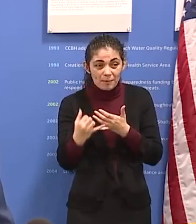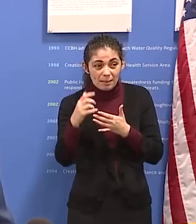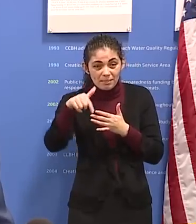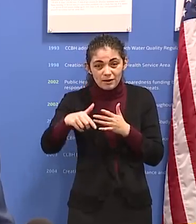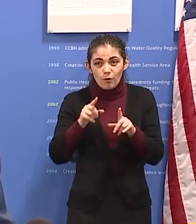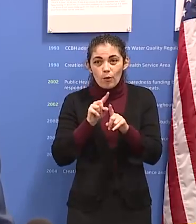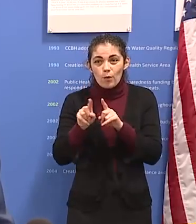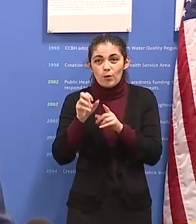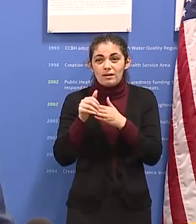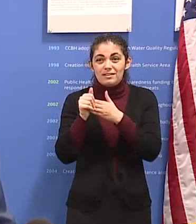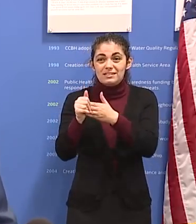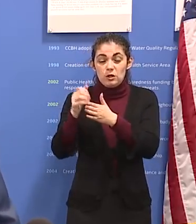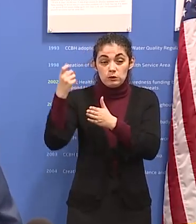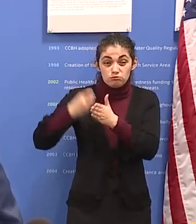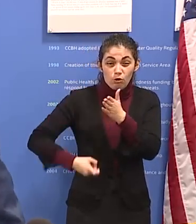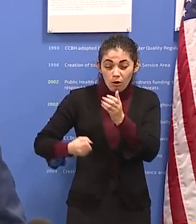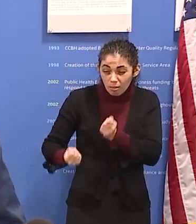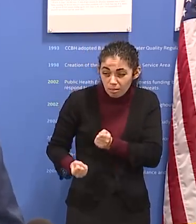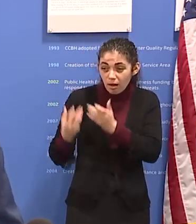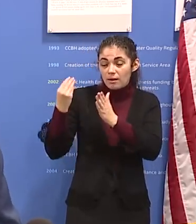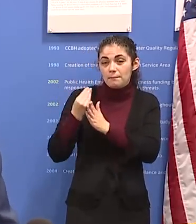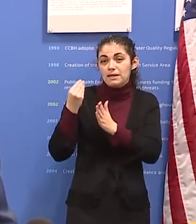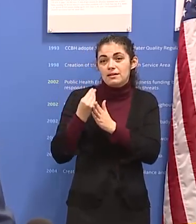Some of the leads are charging way too much.